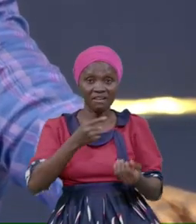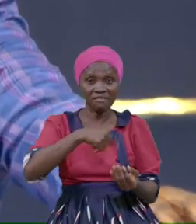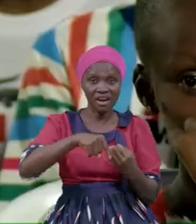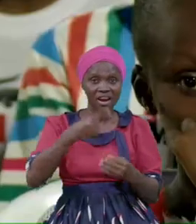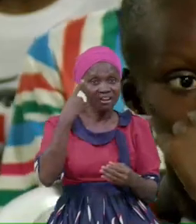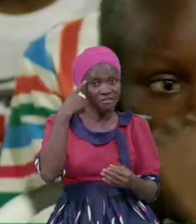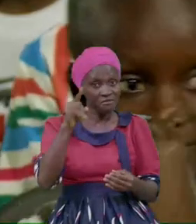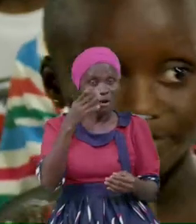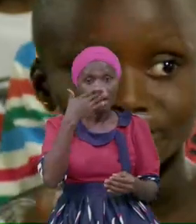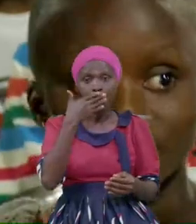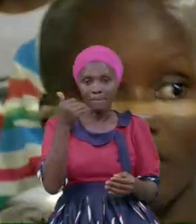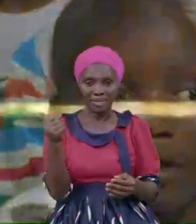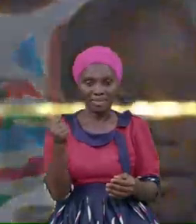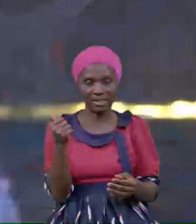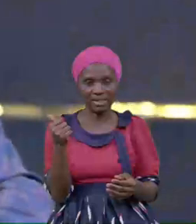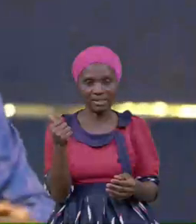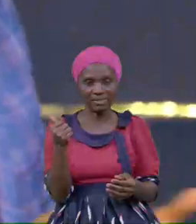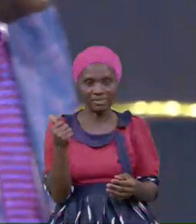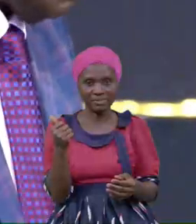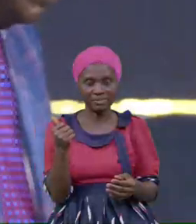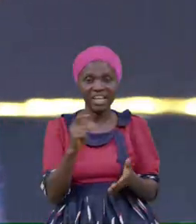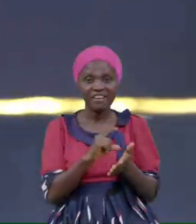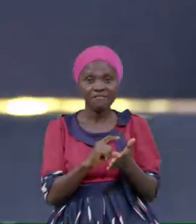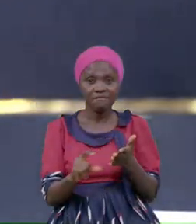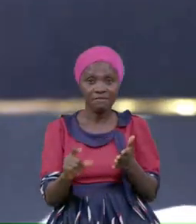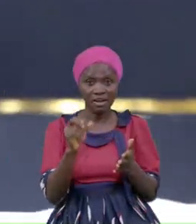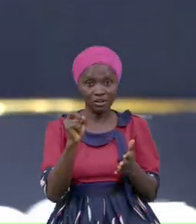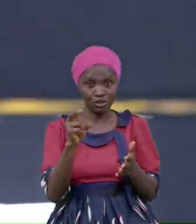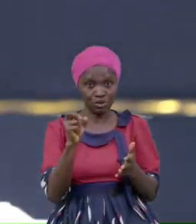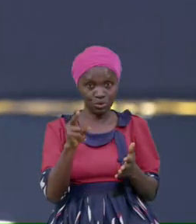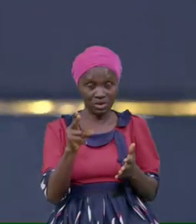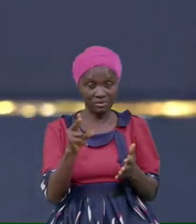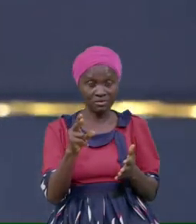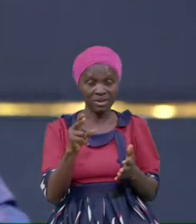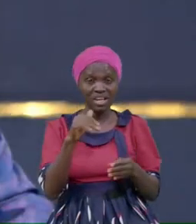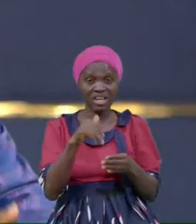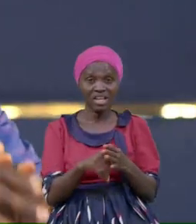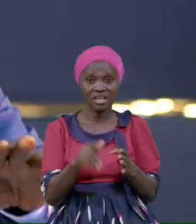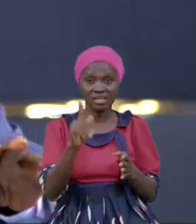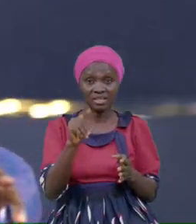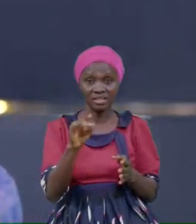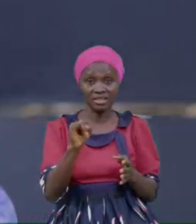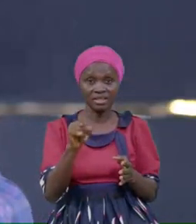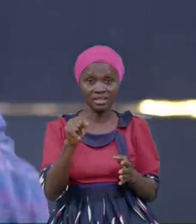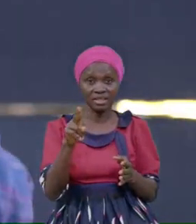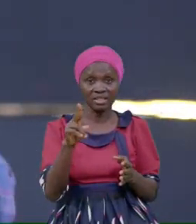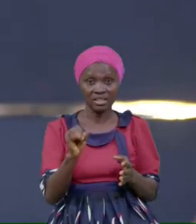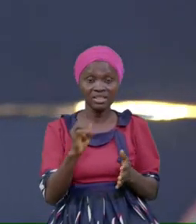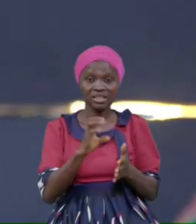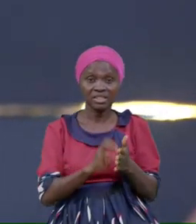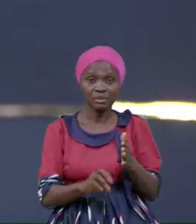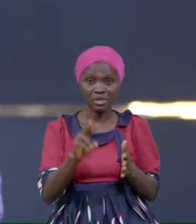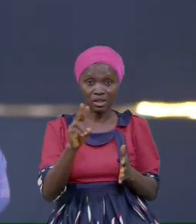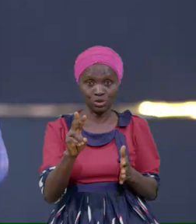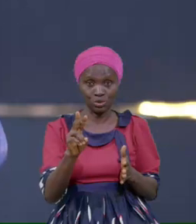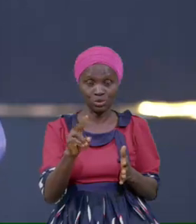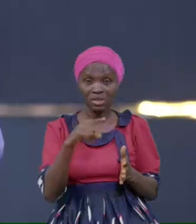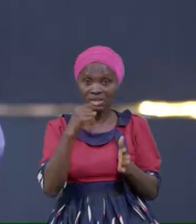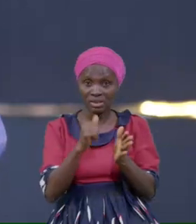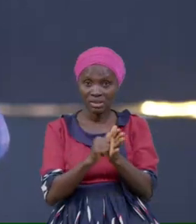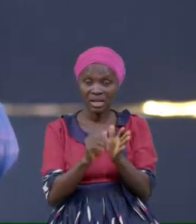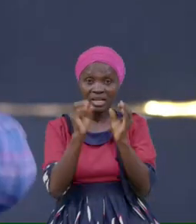It says in verse 12 of Titus chapter 2, teaching us.